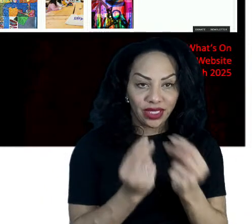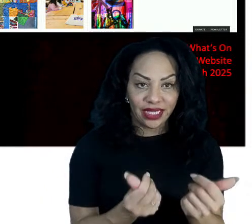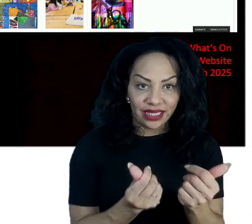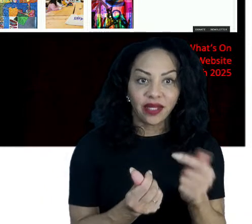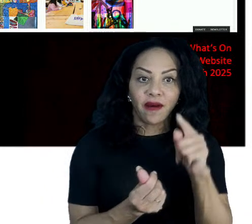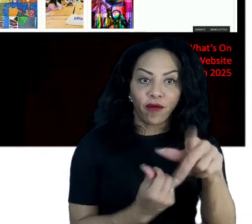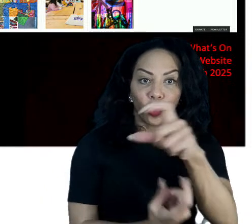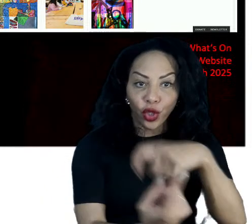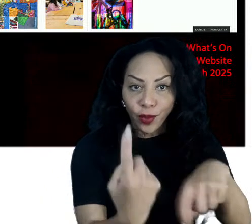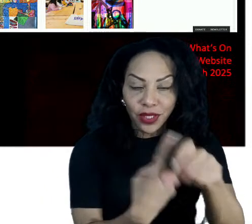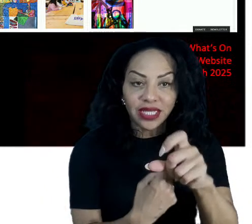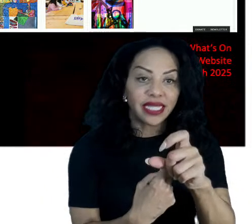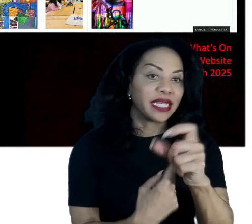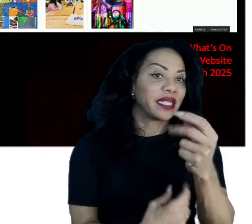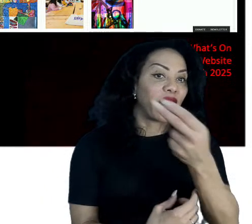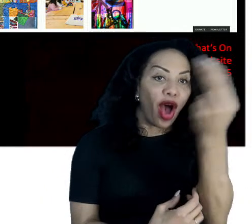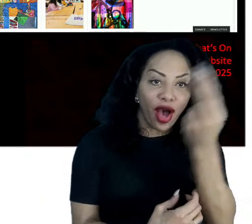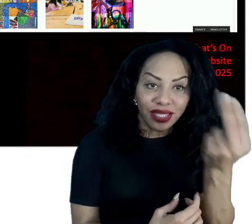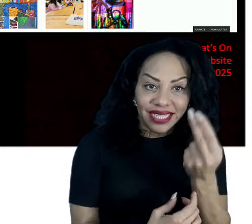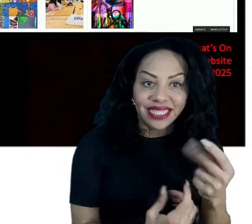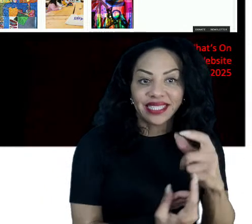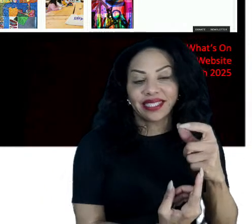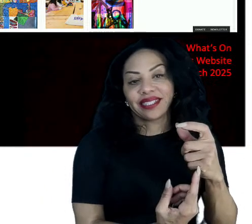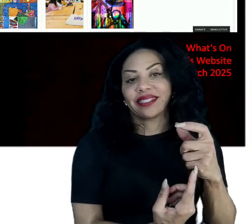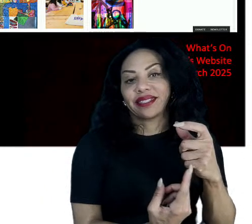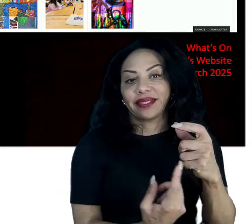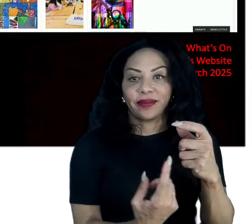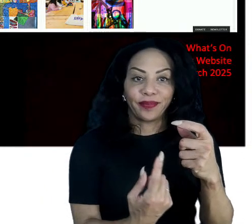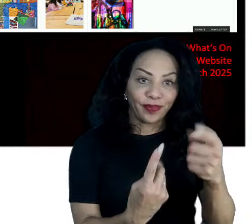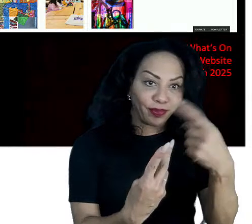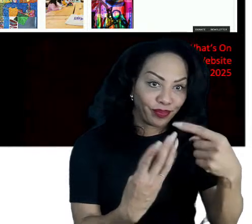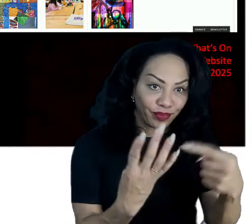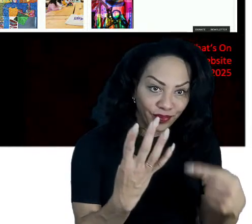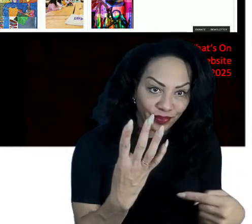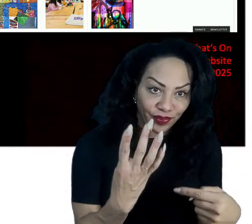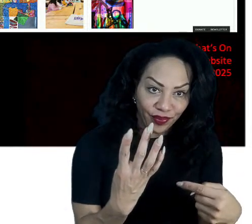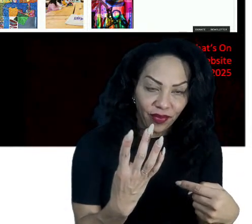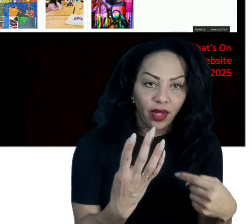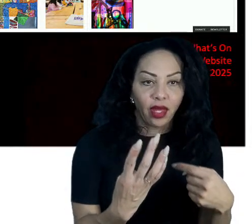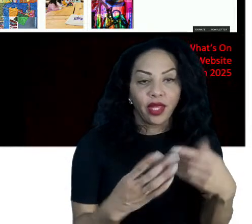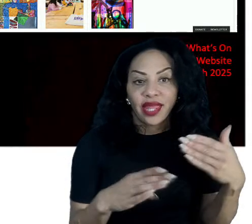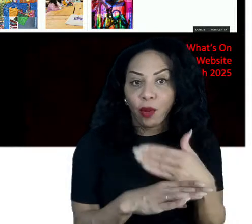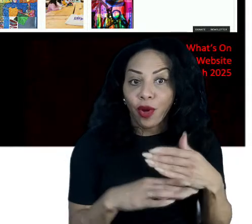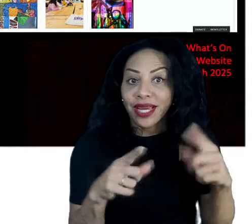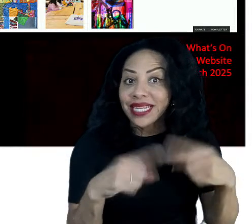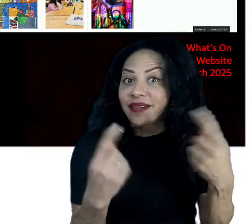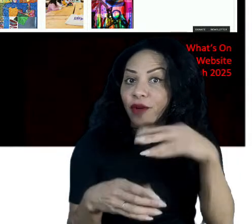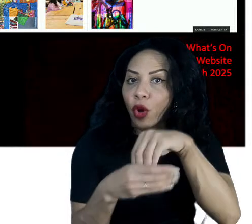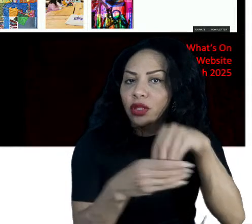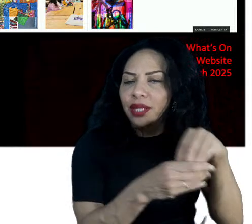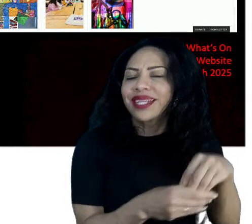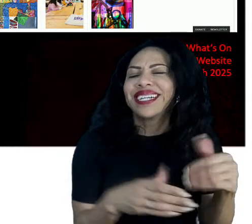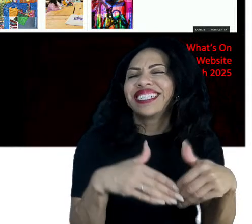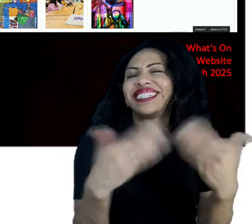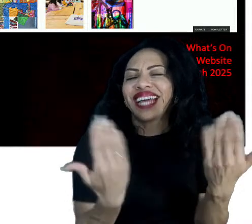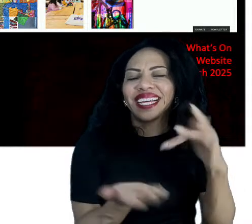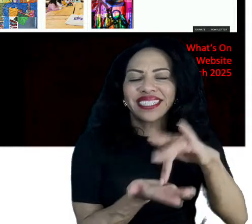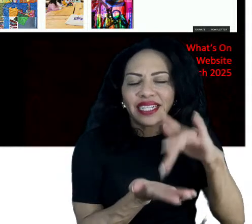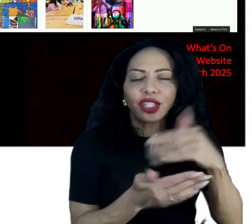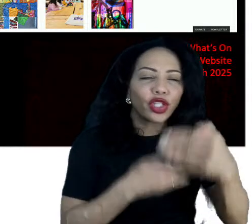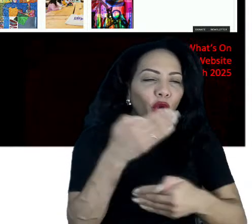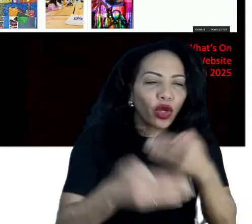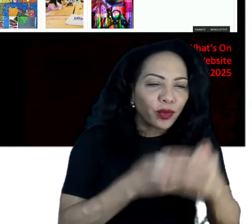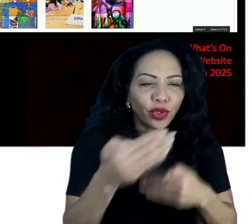communities. And they were also working in a variety of contexts, including day centres, hospitals, prisons, schools